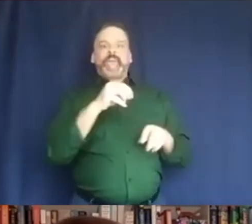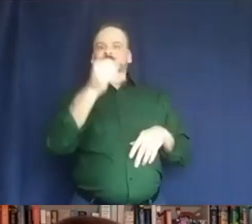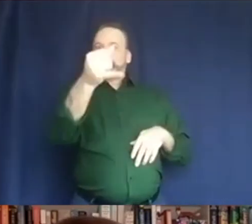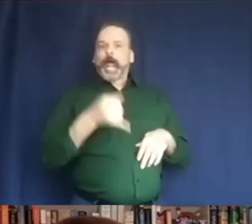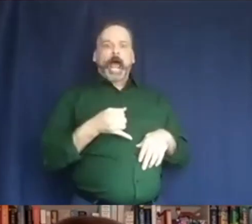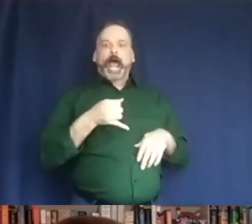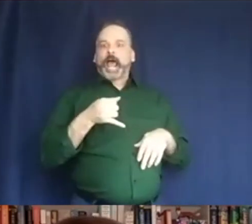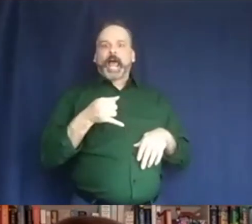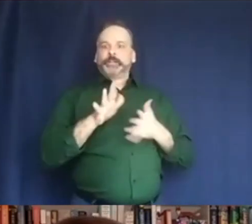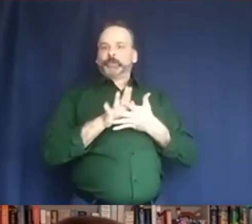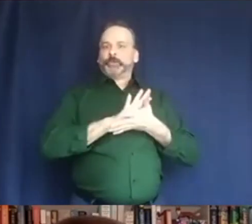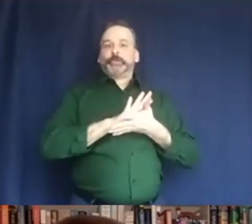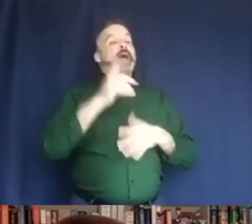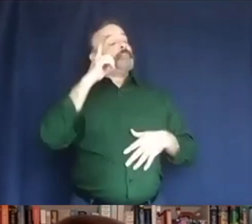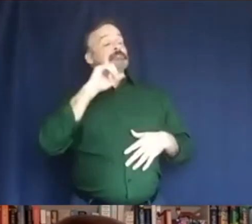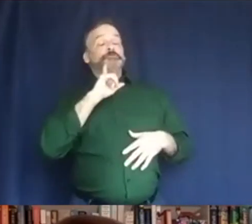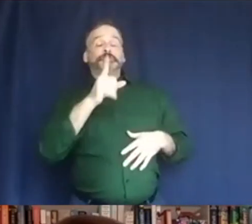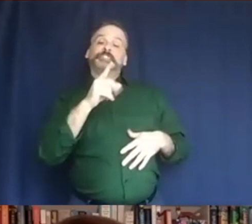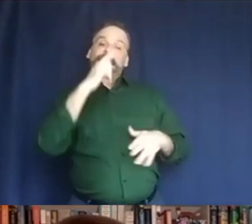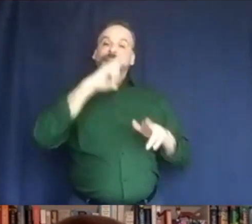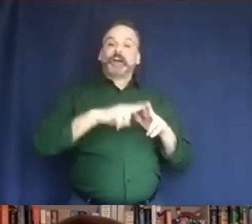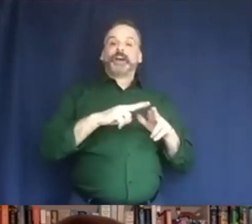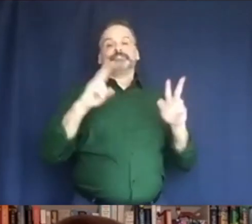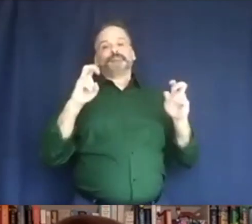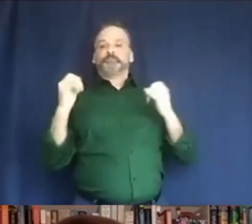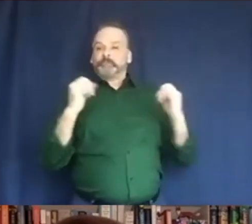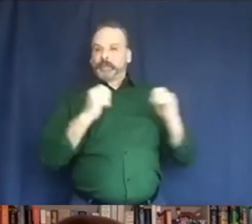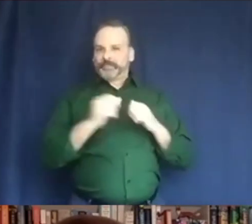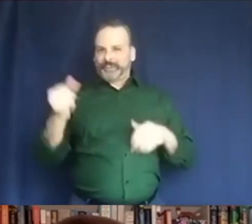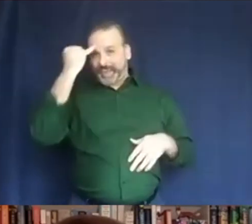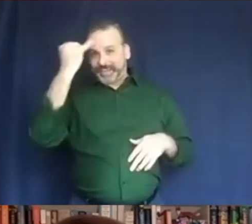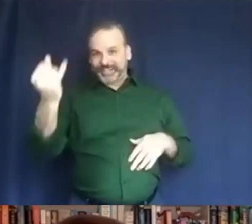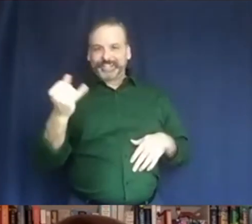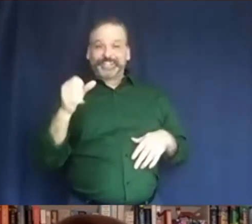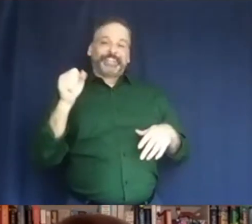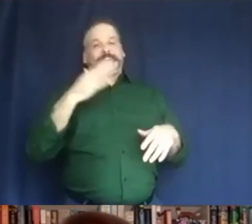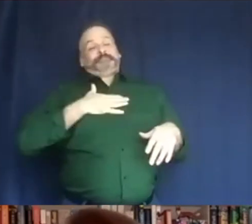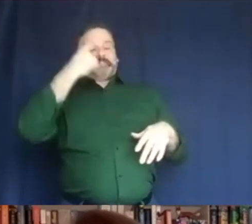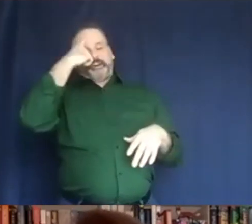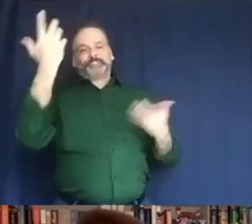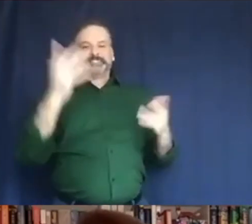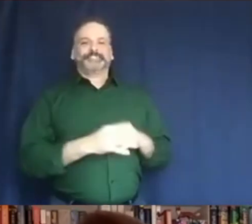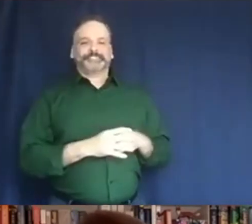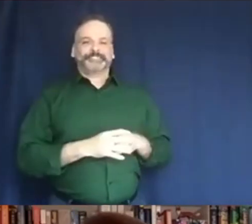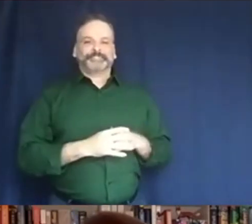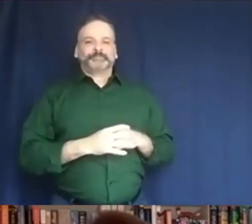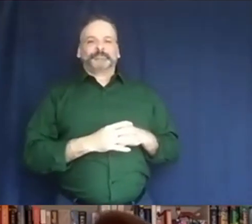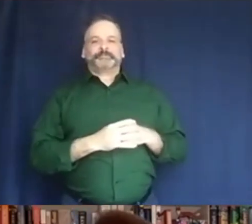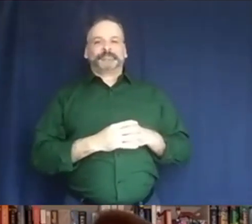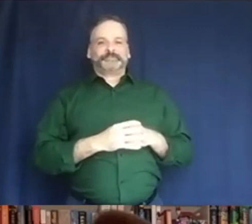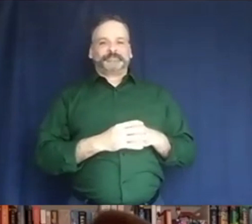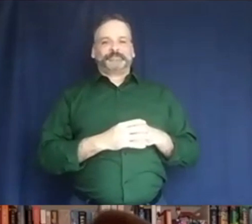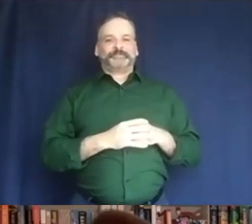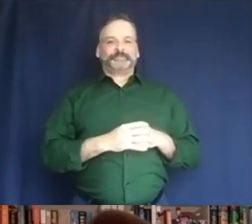just something really playful to play with as well. It was my thoughts, yeah. That's